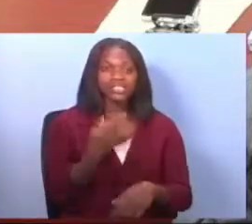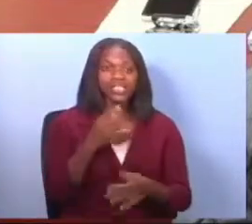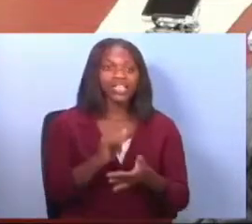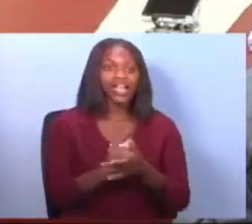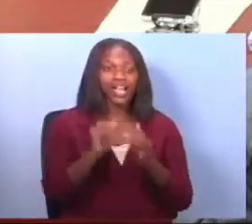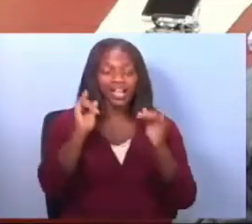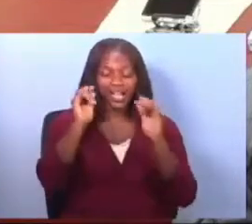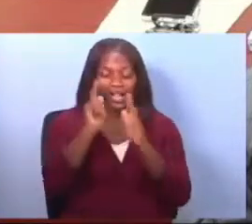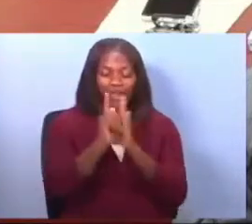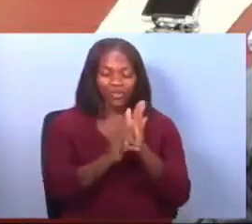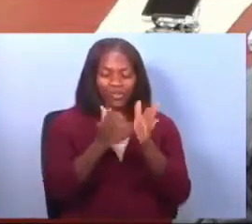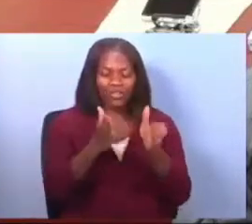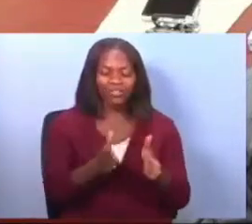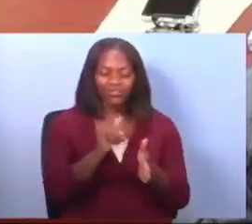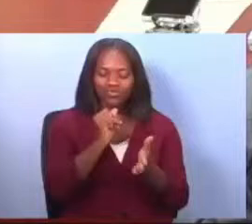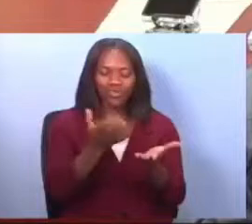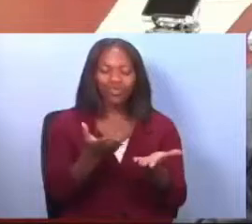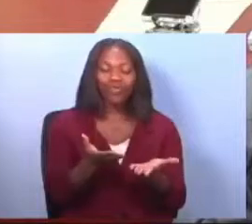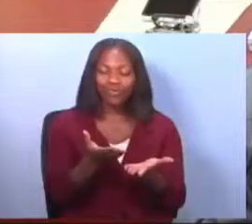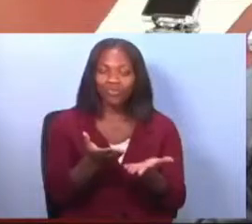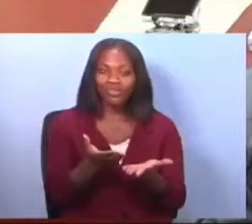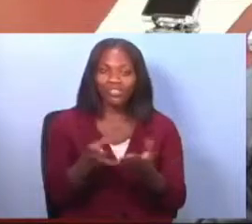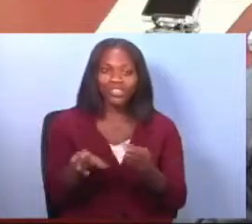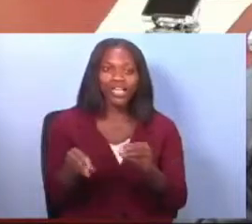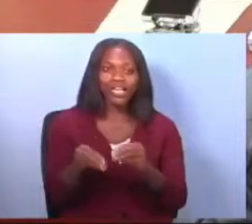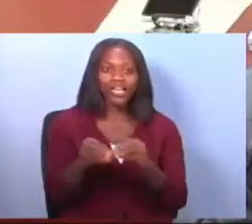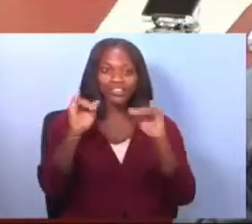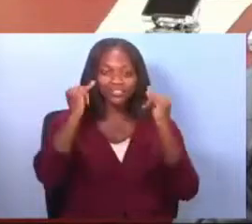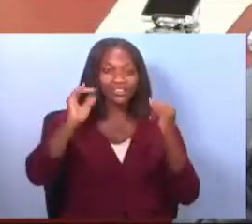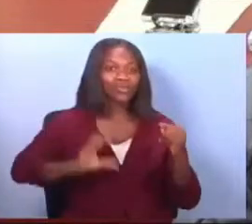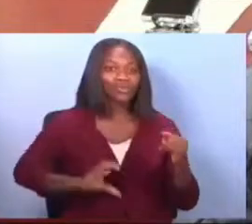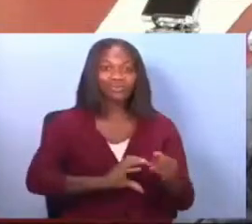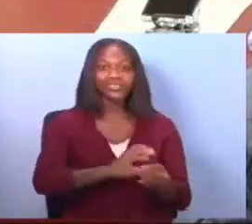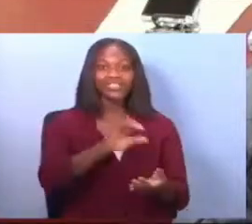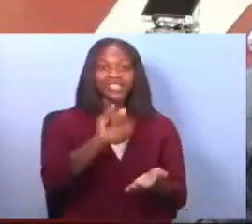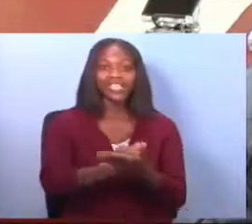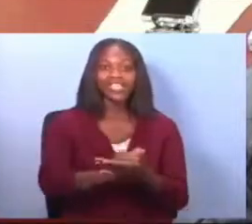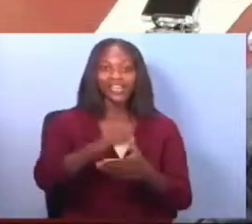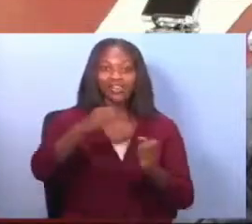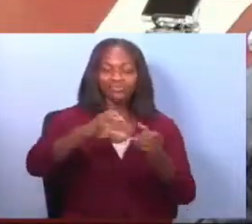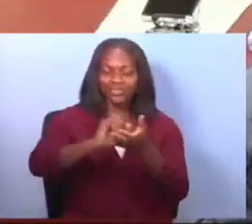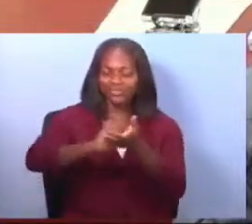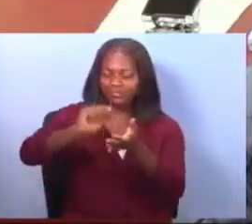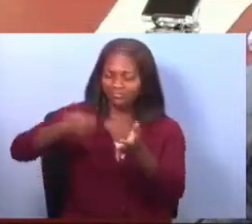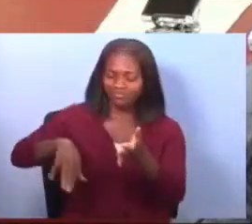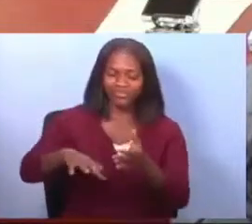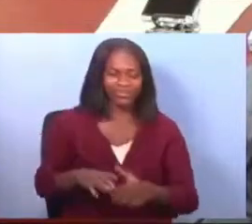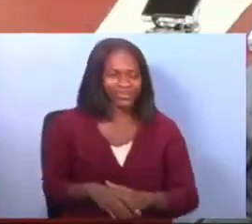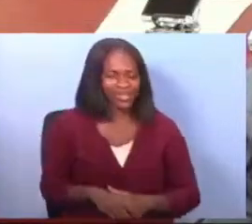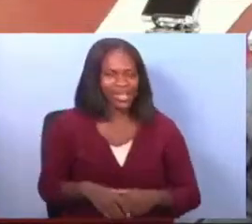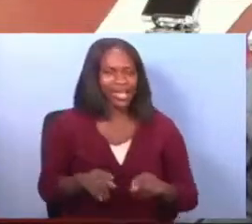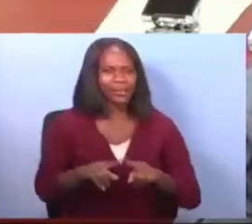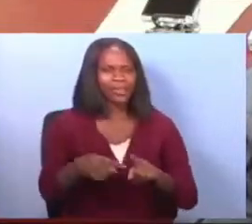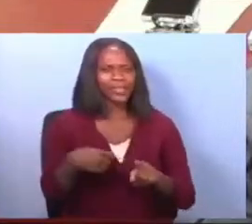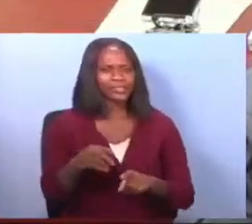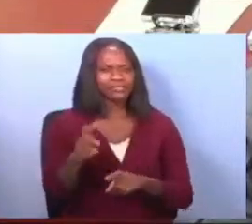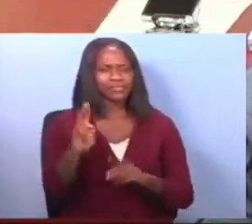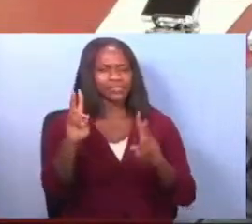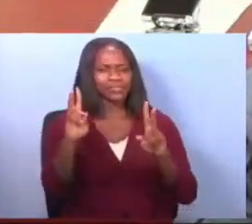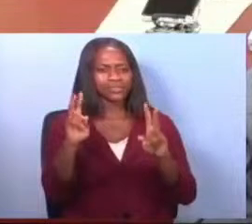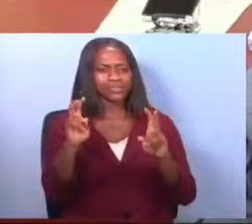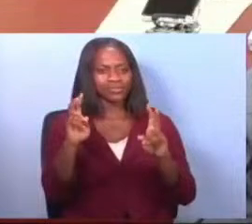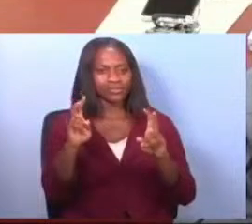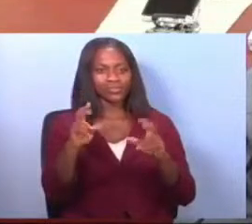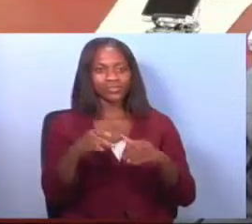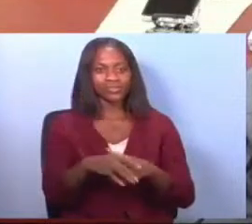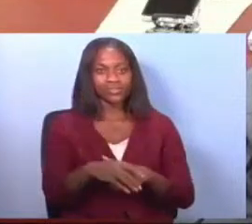want to serve in the Judiciary Committee should be expunged. But Mr. Speaker, I quoted Article 103. I also